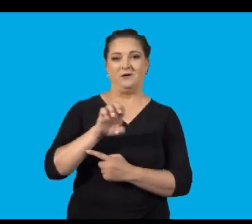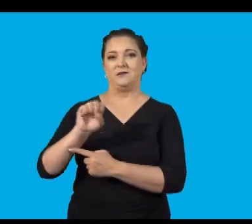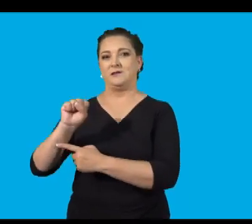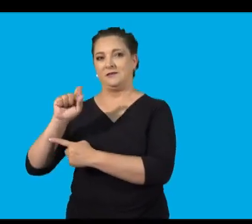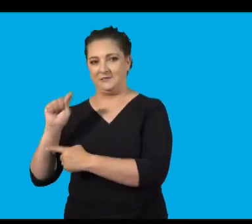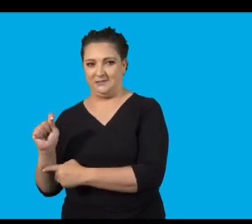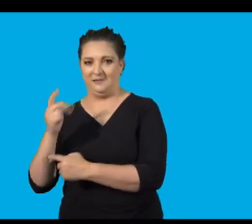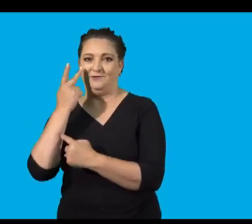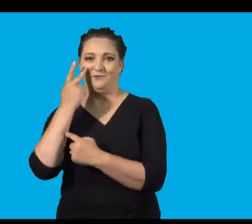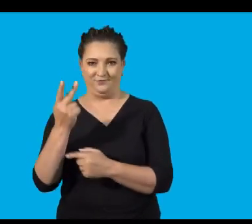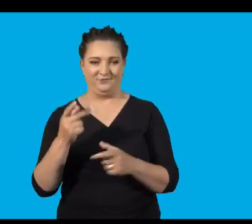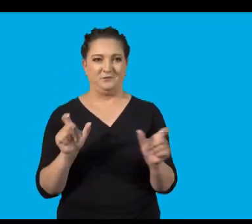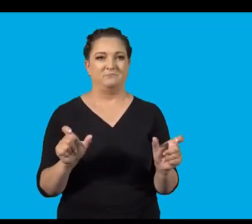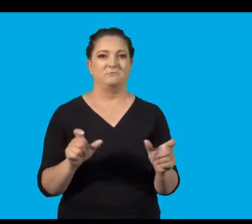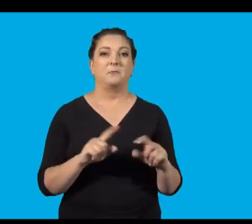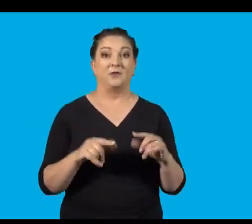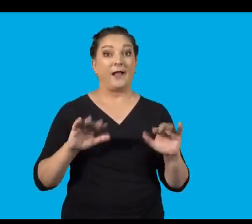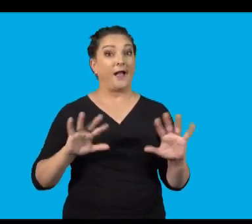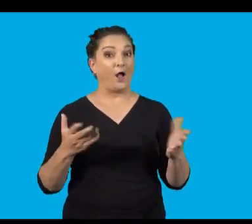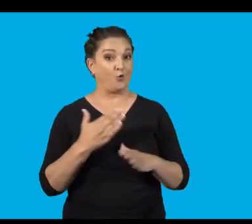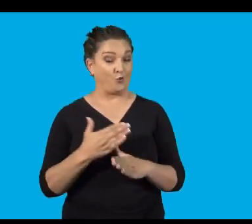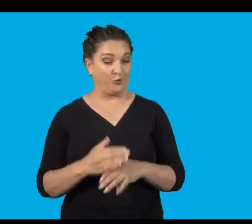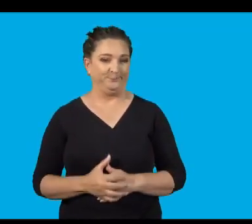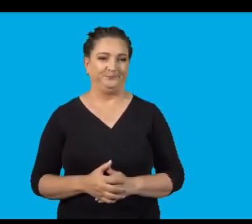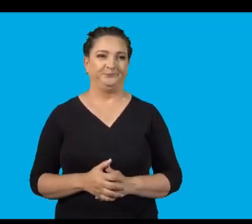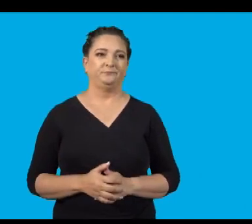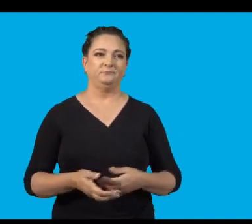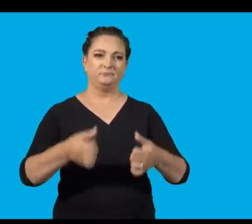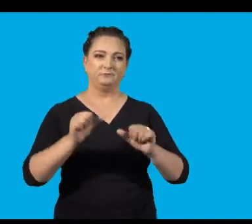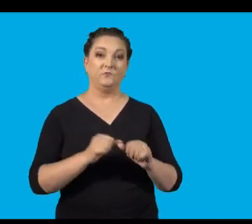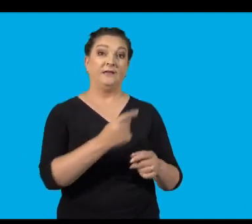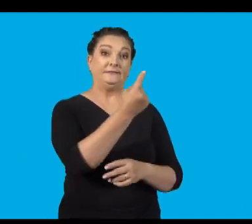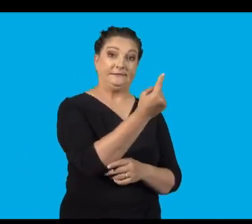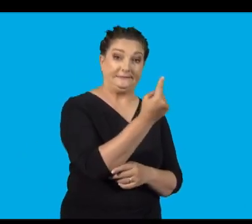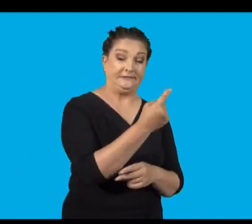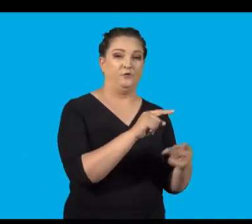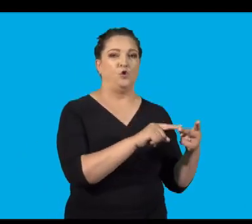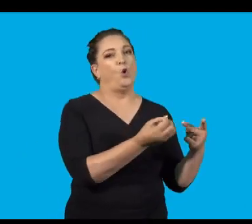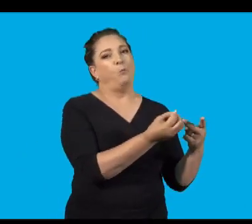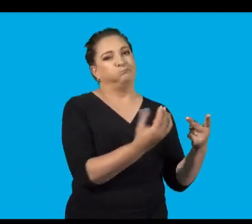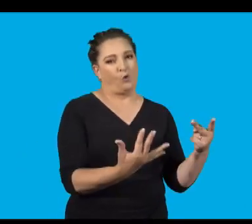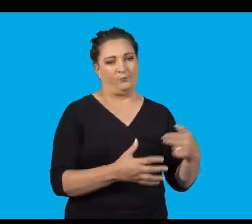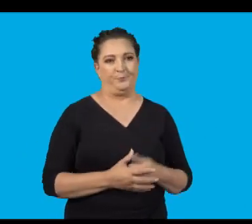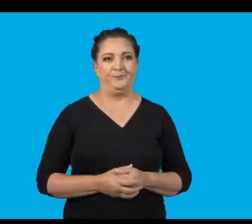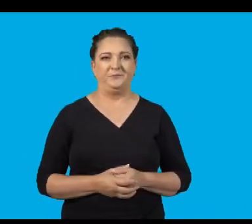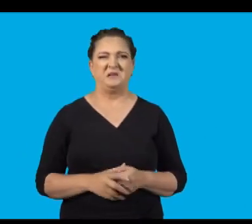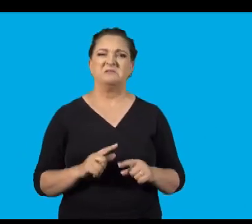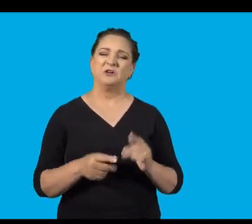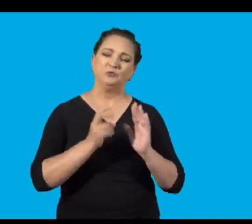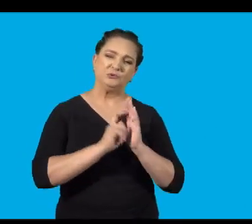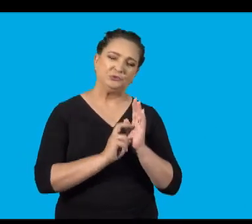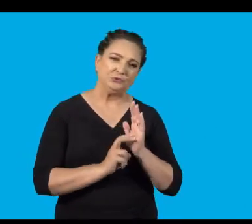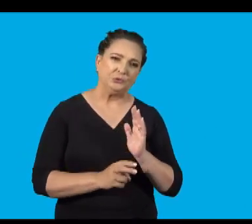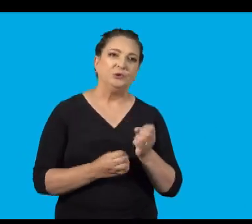your comparative and superlative works. Now, moving on to singular and plural. So there are